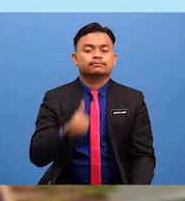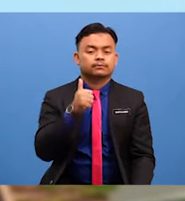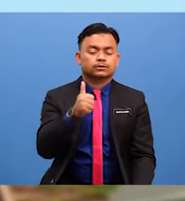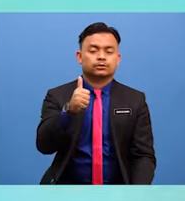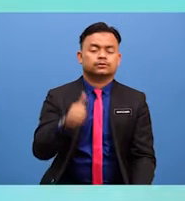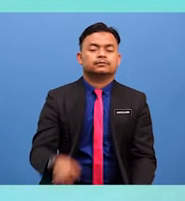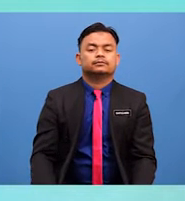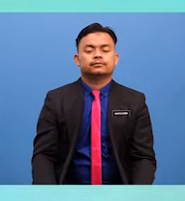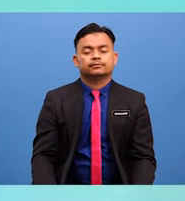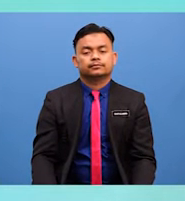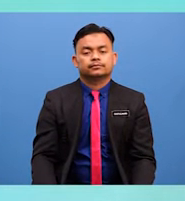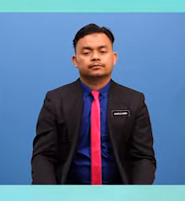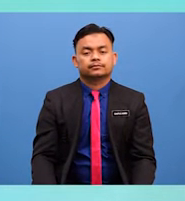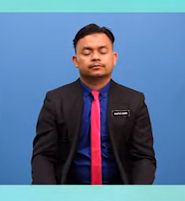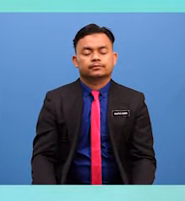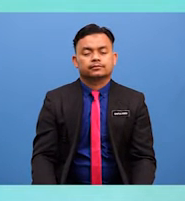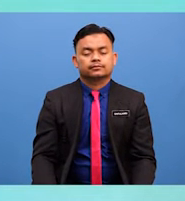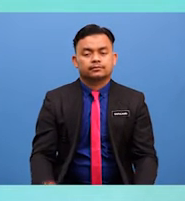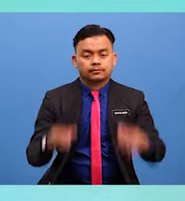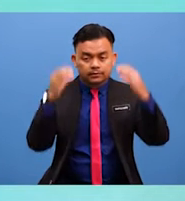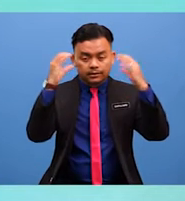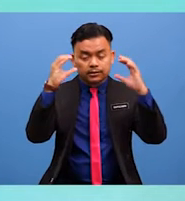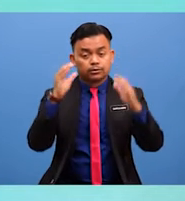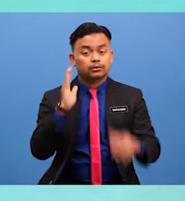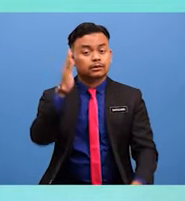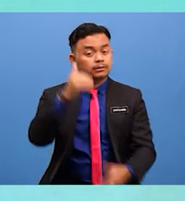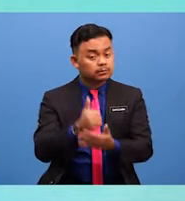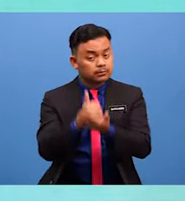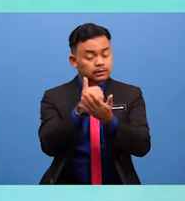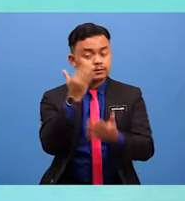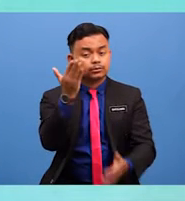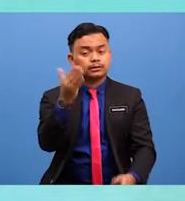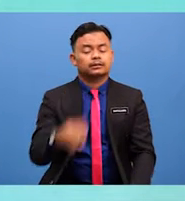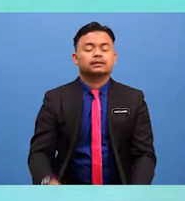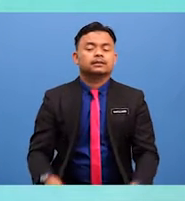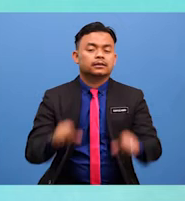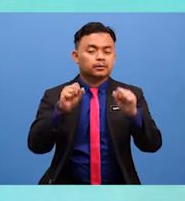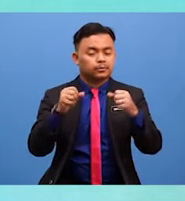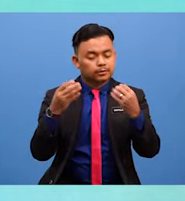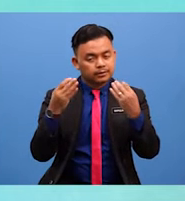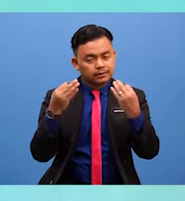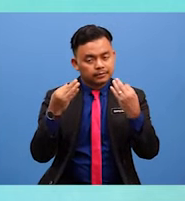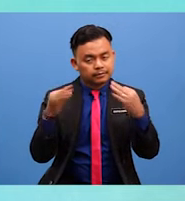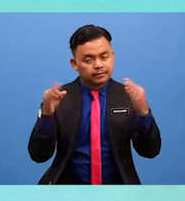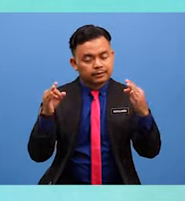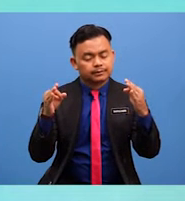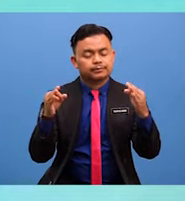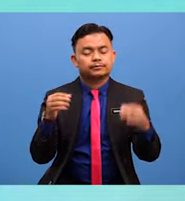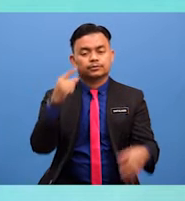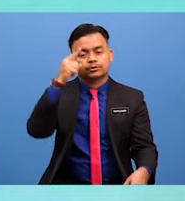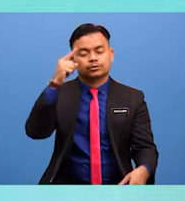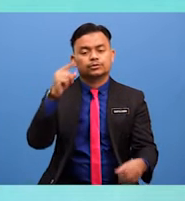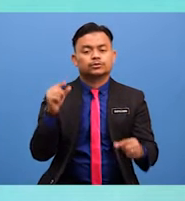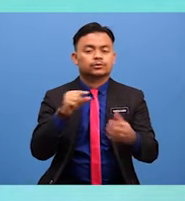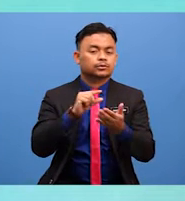Good. I have an outline for you to use. Feel free to use this template.